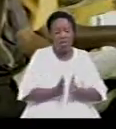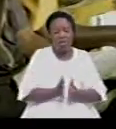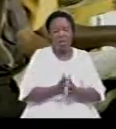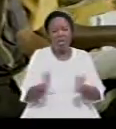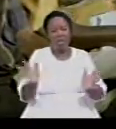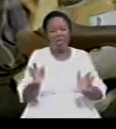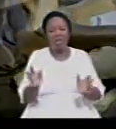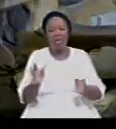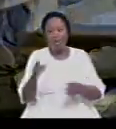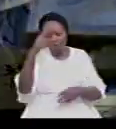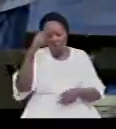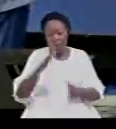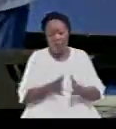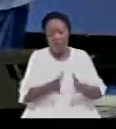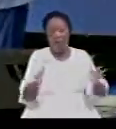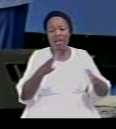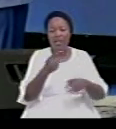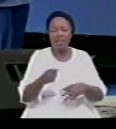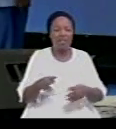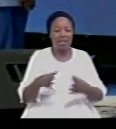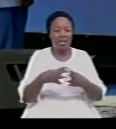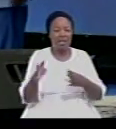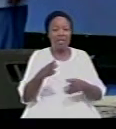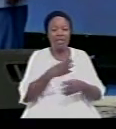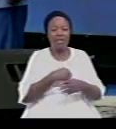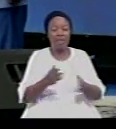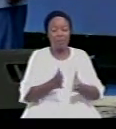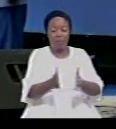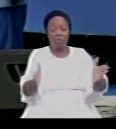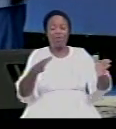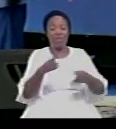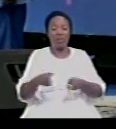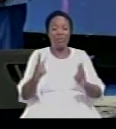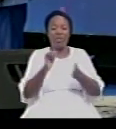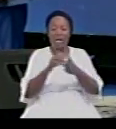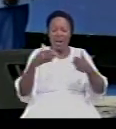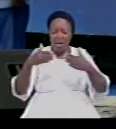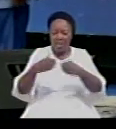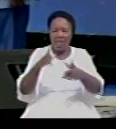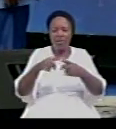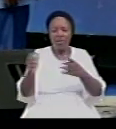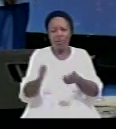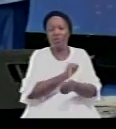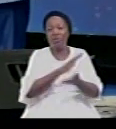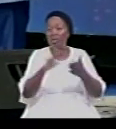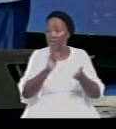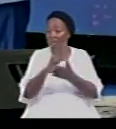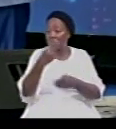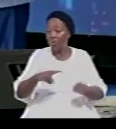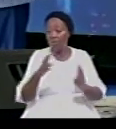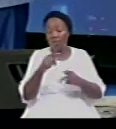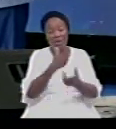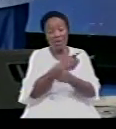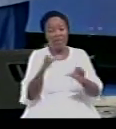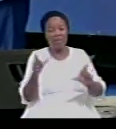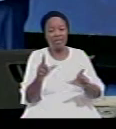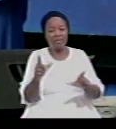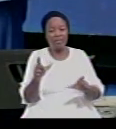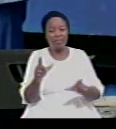the way that leadeth unto destruction. That's the way of liberty, the way of, you